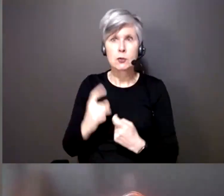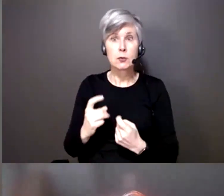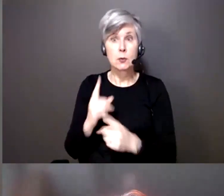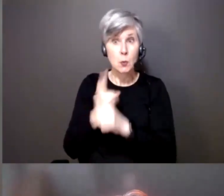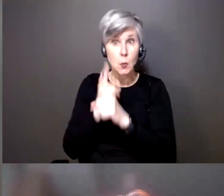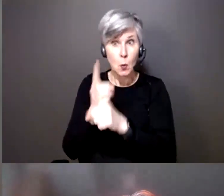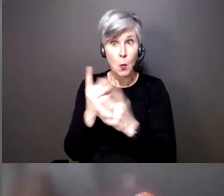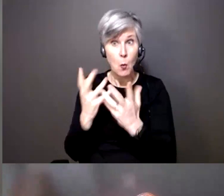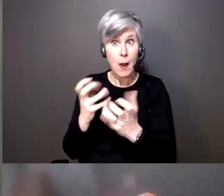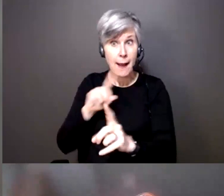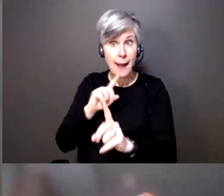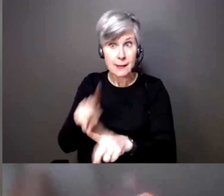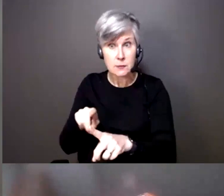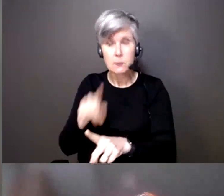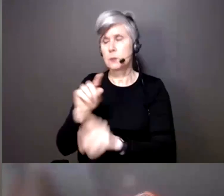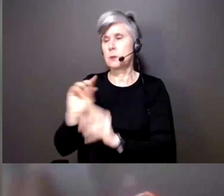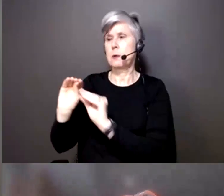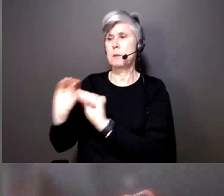we can.